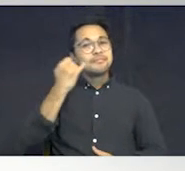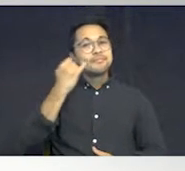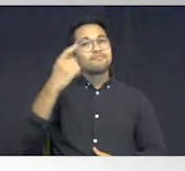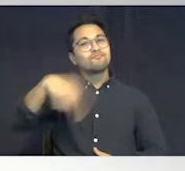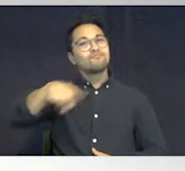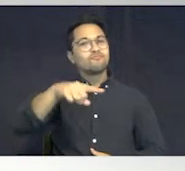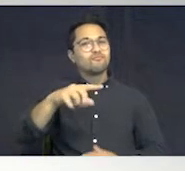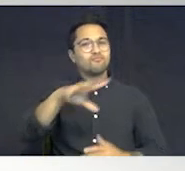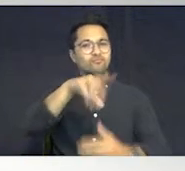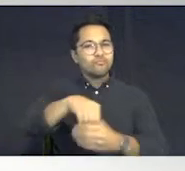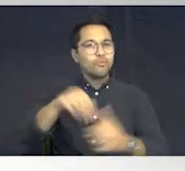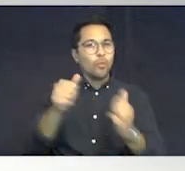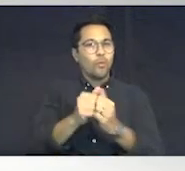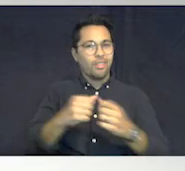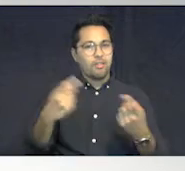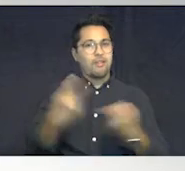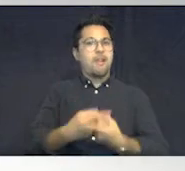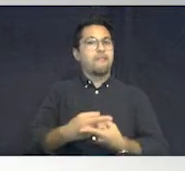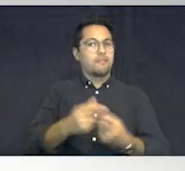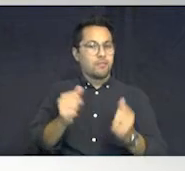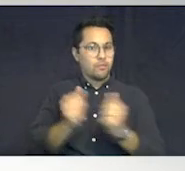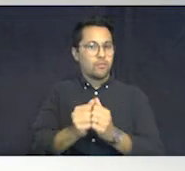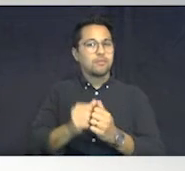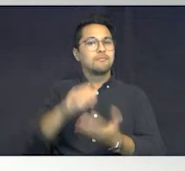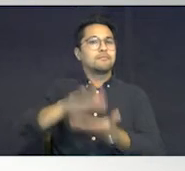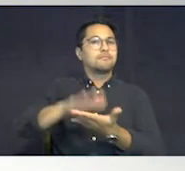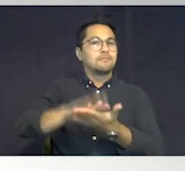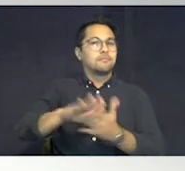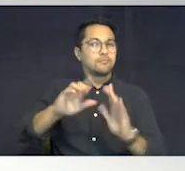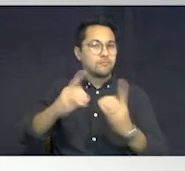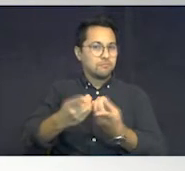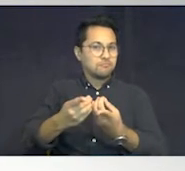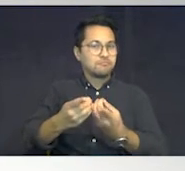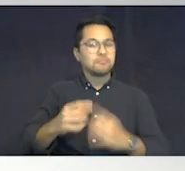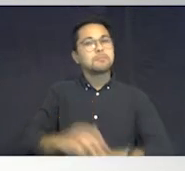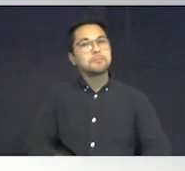in a conflict with your school district.